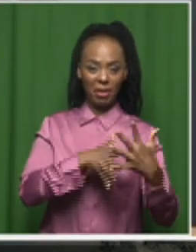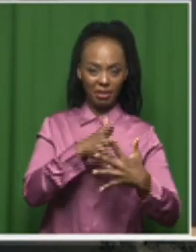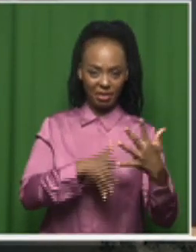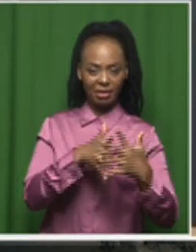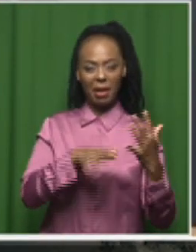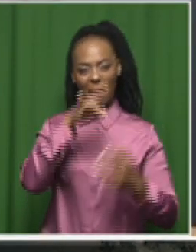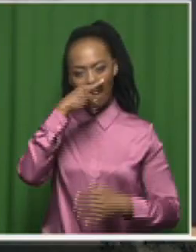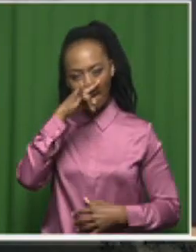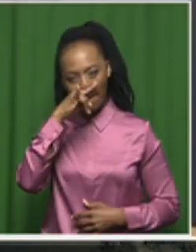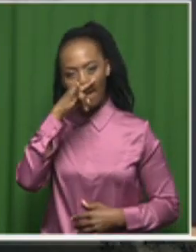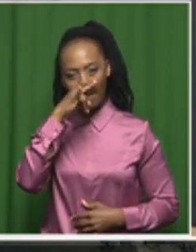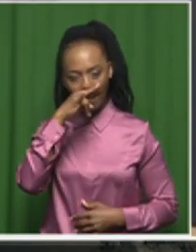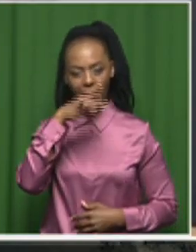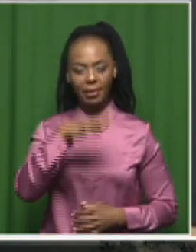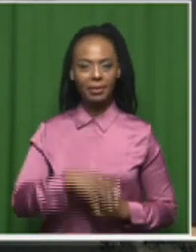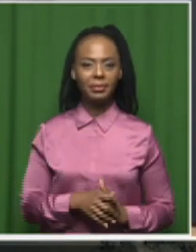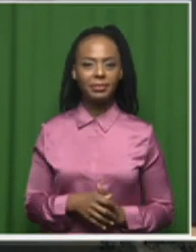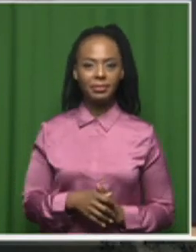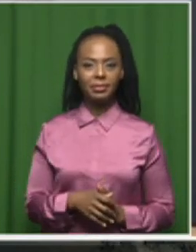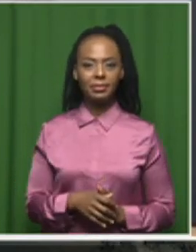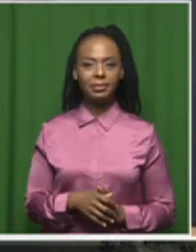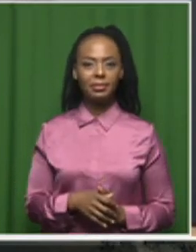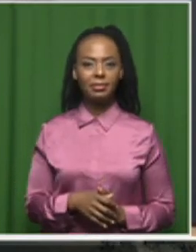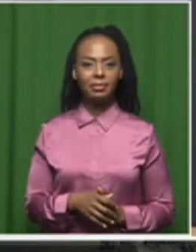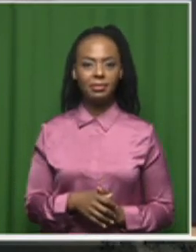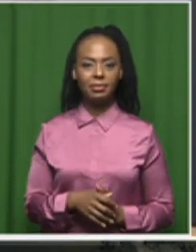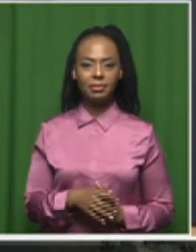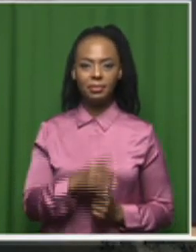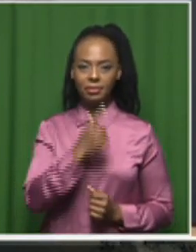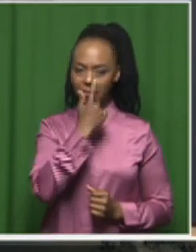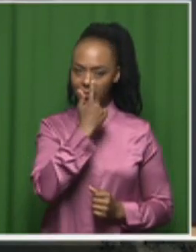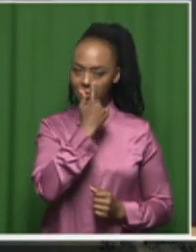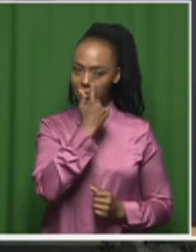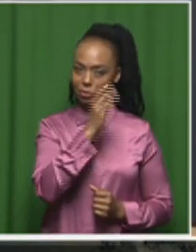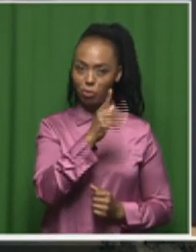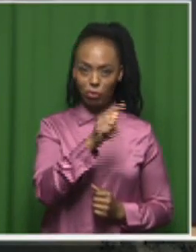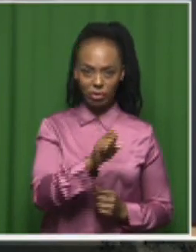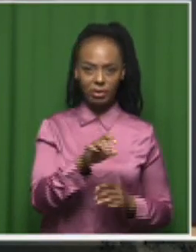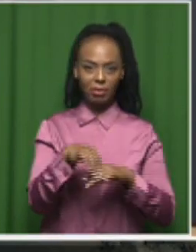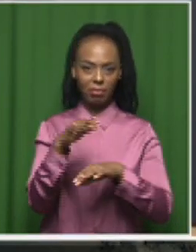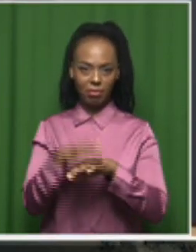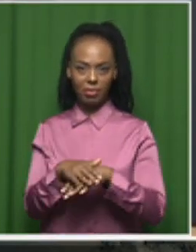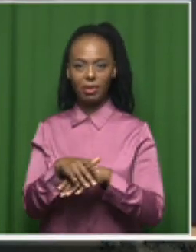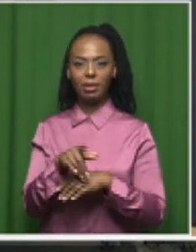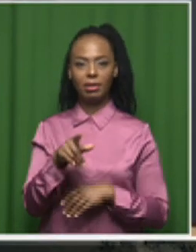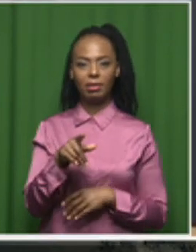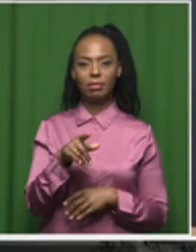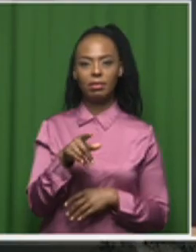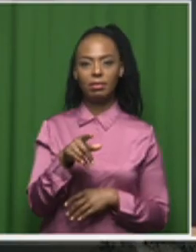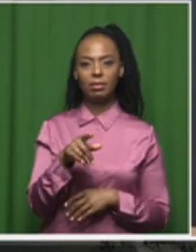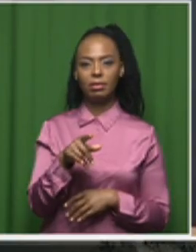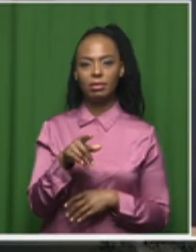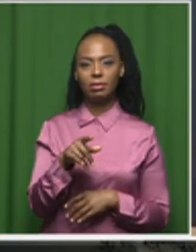challenging parts be about playing Puss in Boots, and this pantomime adaptation?